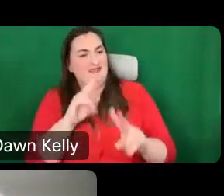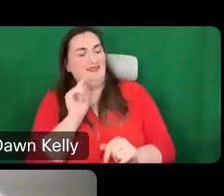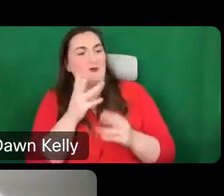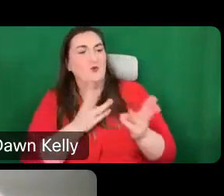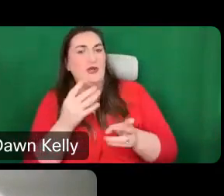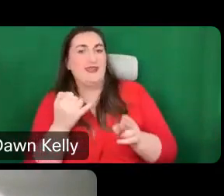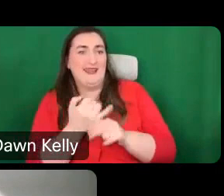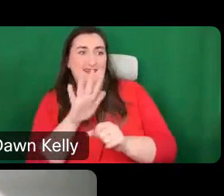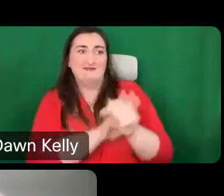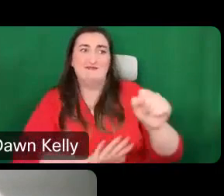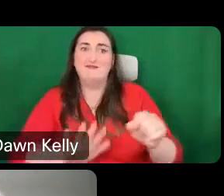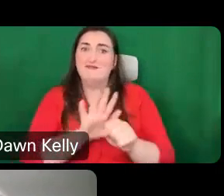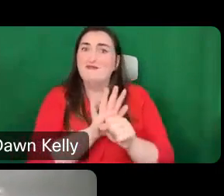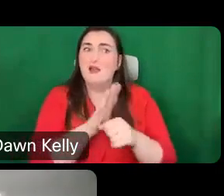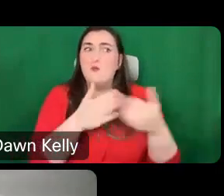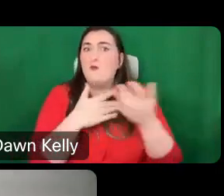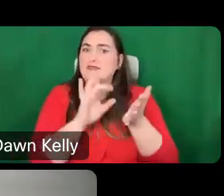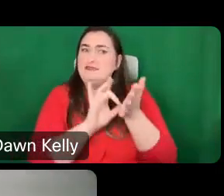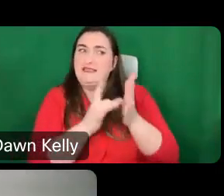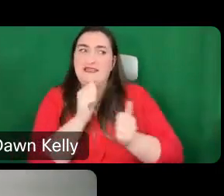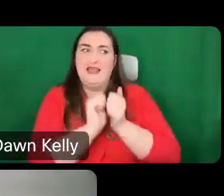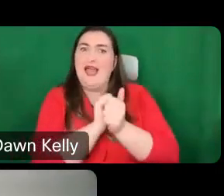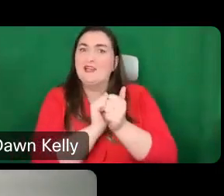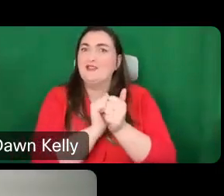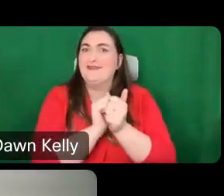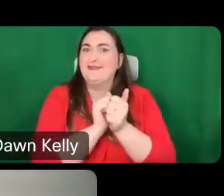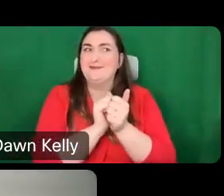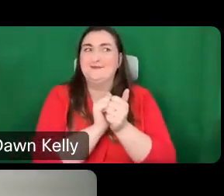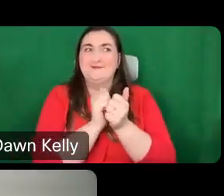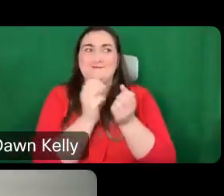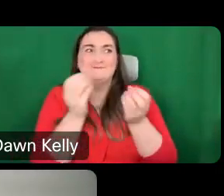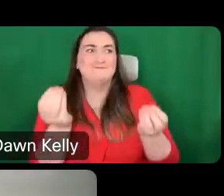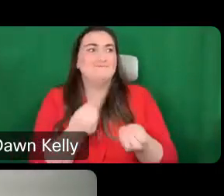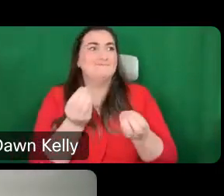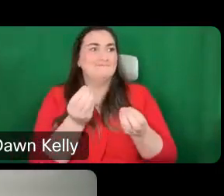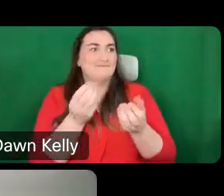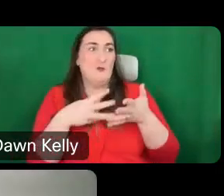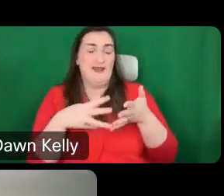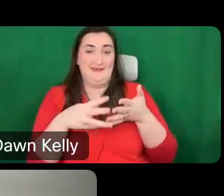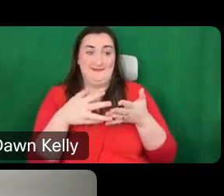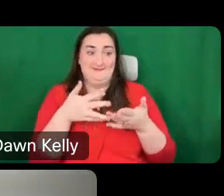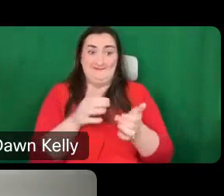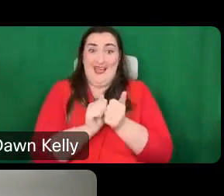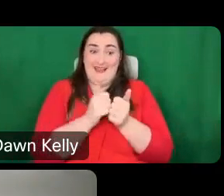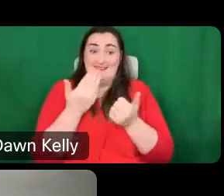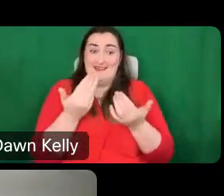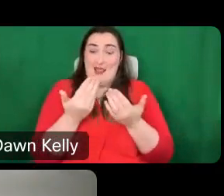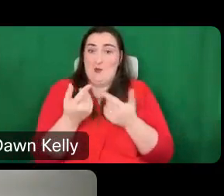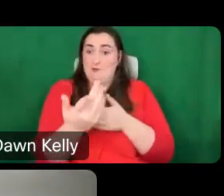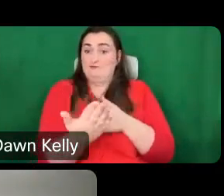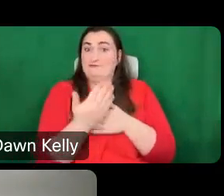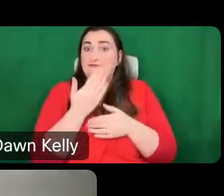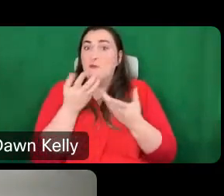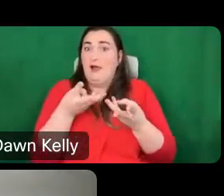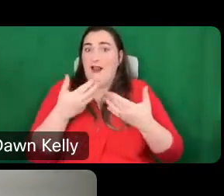in the region? What are the key actions, you know, as the act comes to commence now in the near